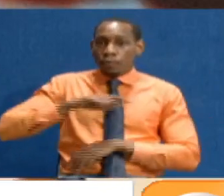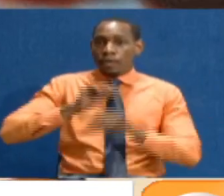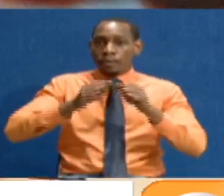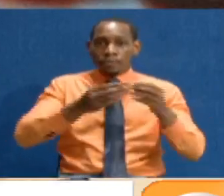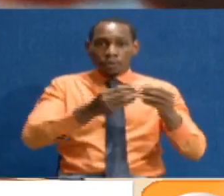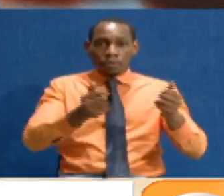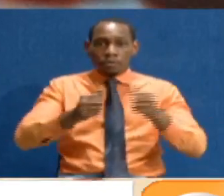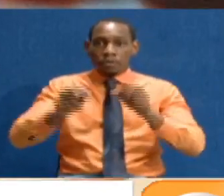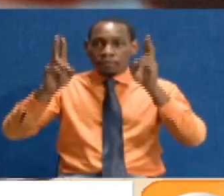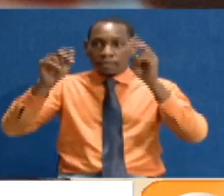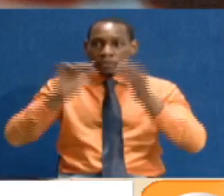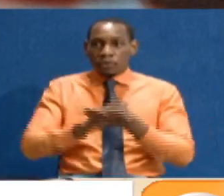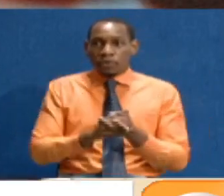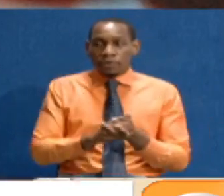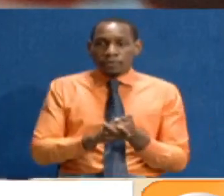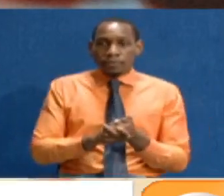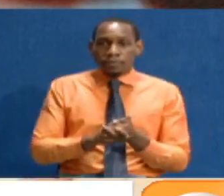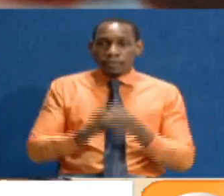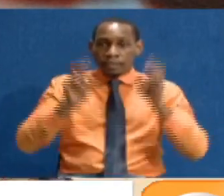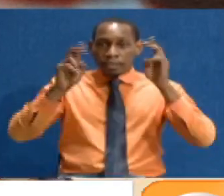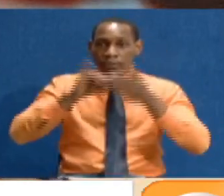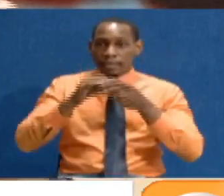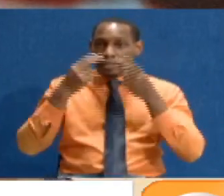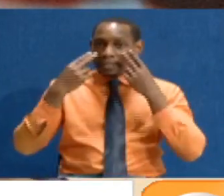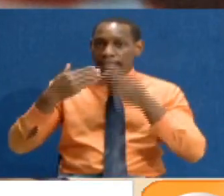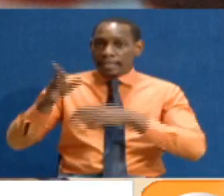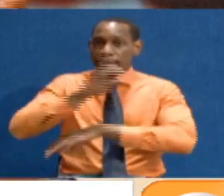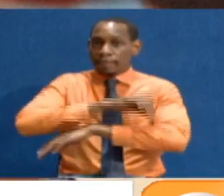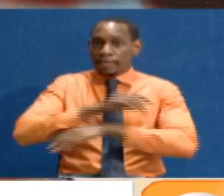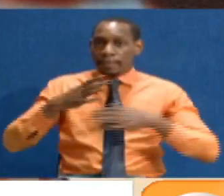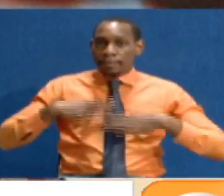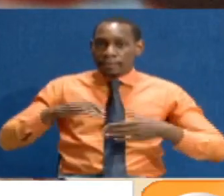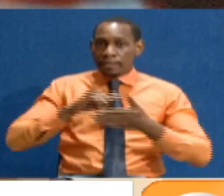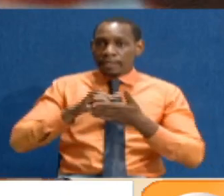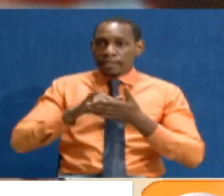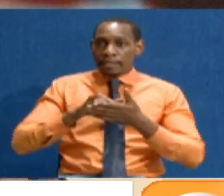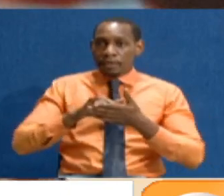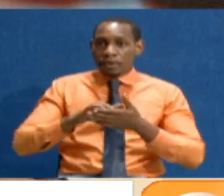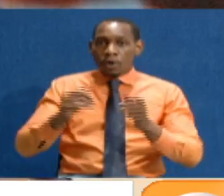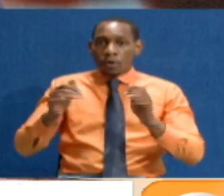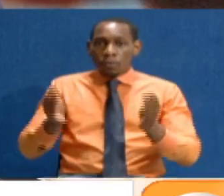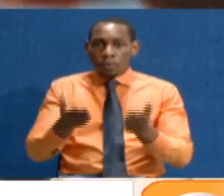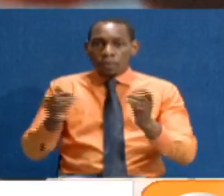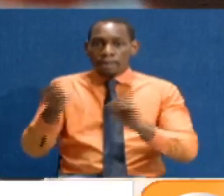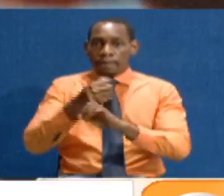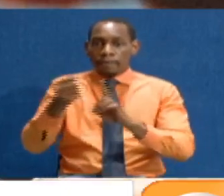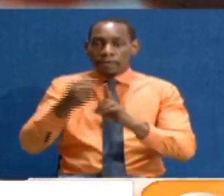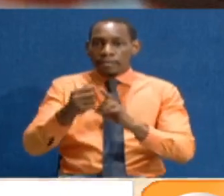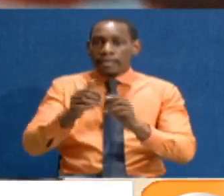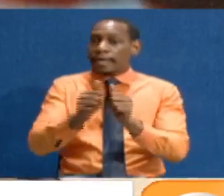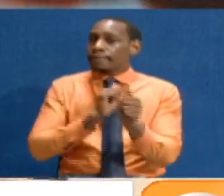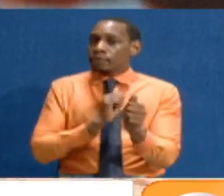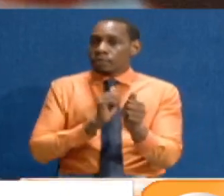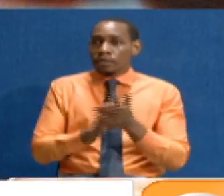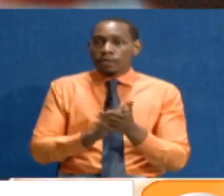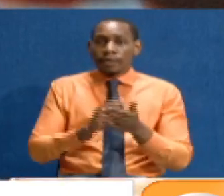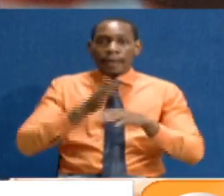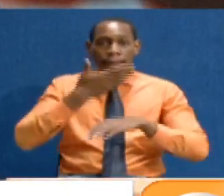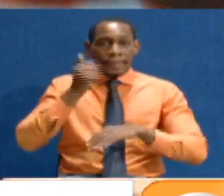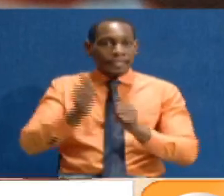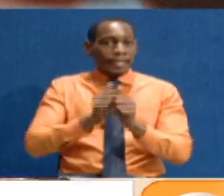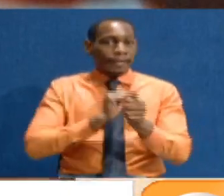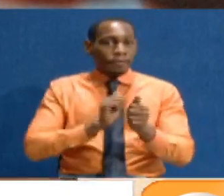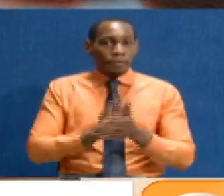mitigate those issues. Those are issues we see on a daily basis. Right. When people go somewhere and start inciting you to violence, just walk off. Just walk